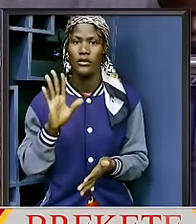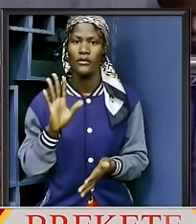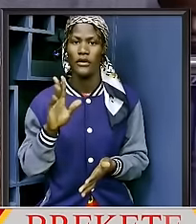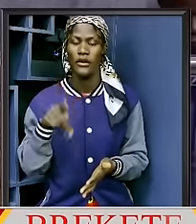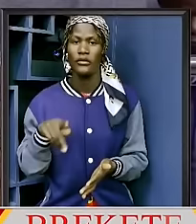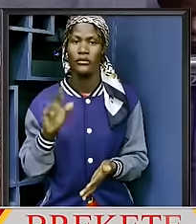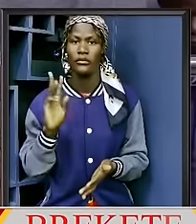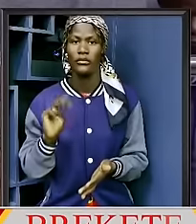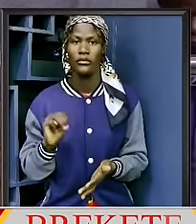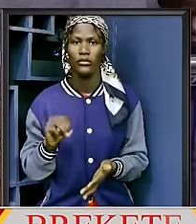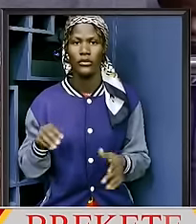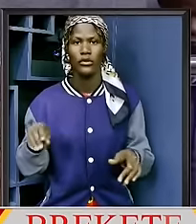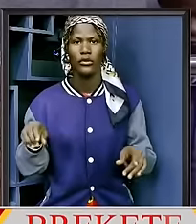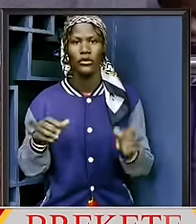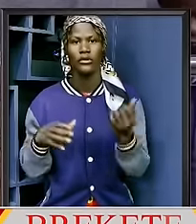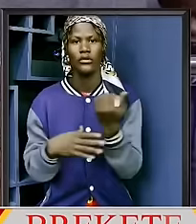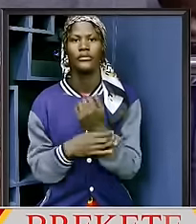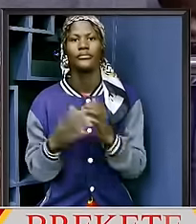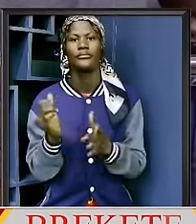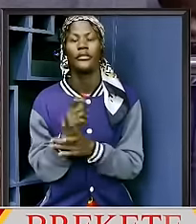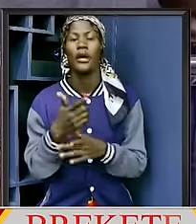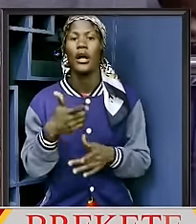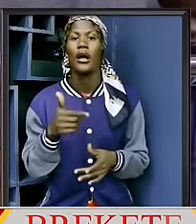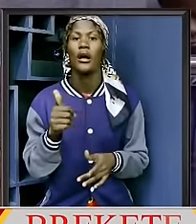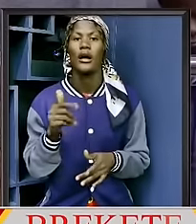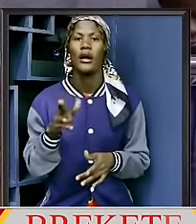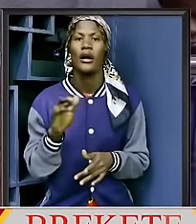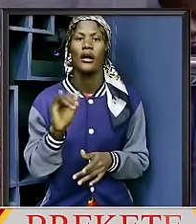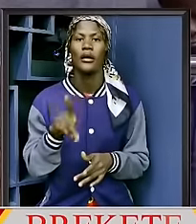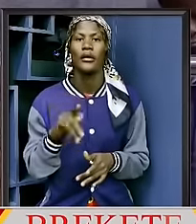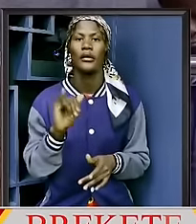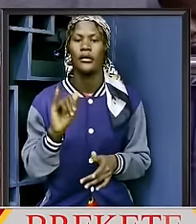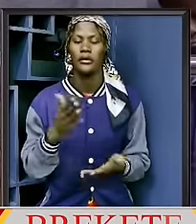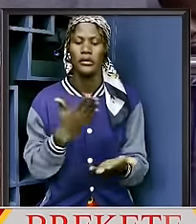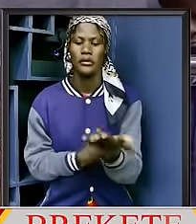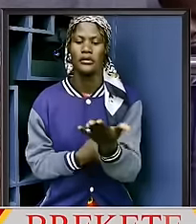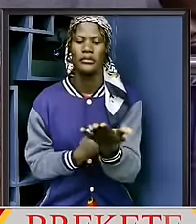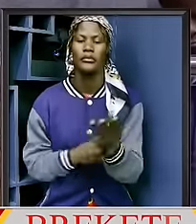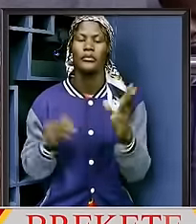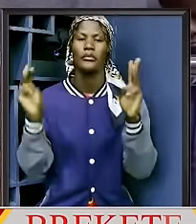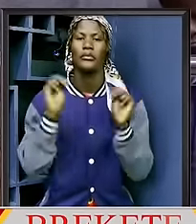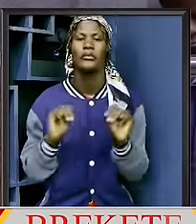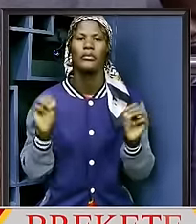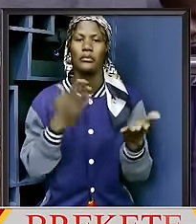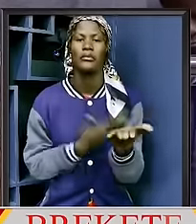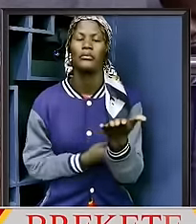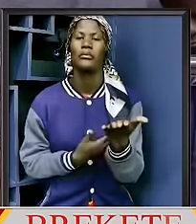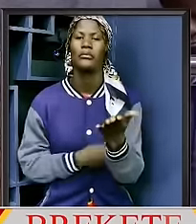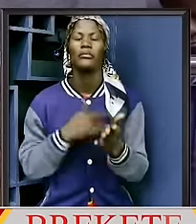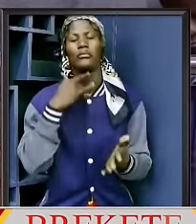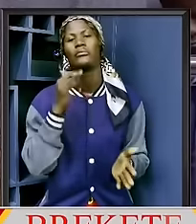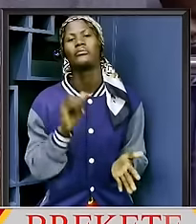2. They locked me up. So on Monday morning, they said we are going to